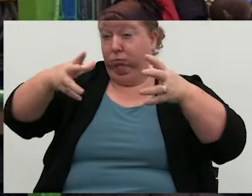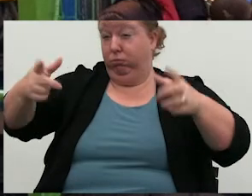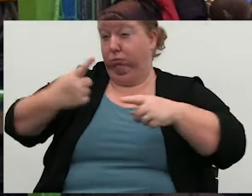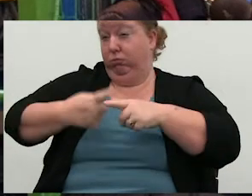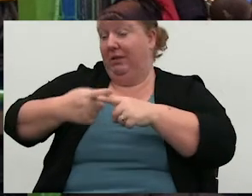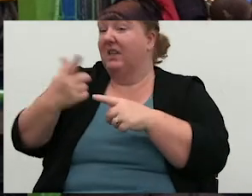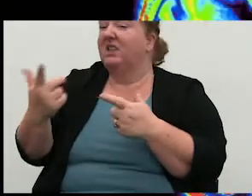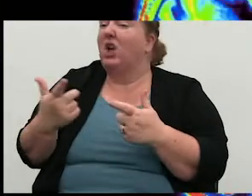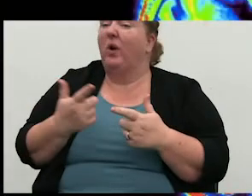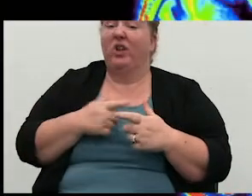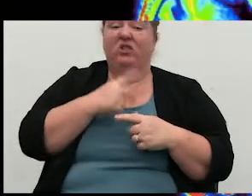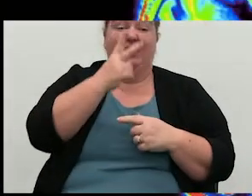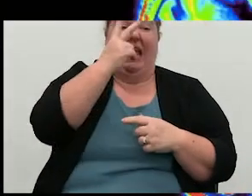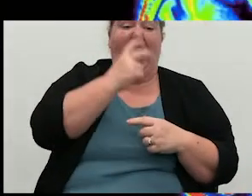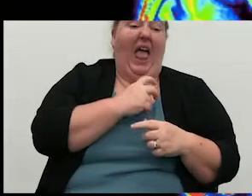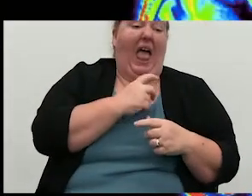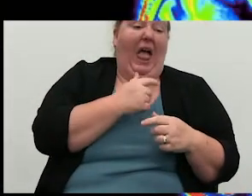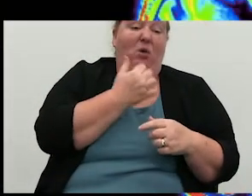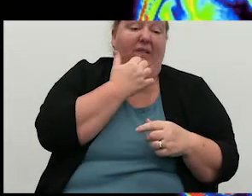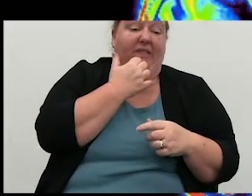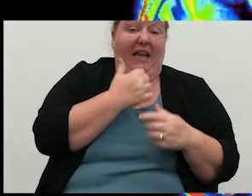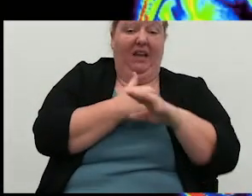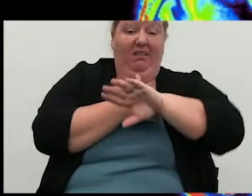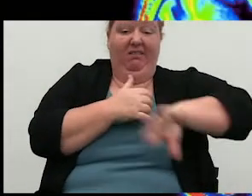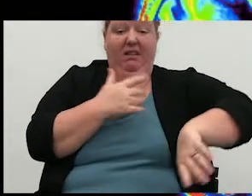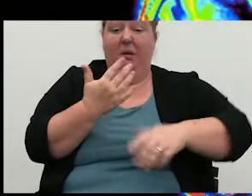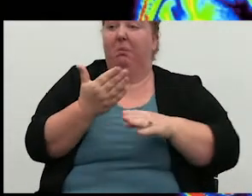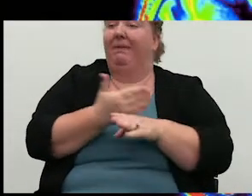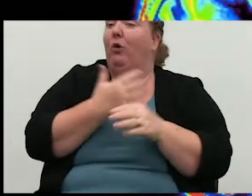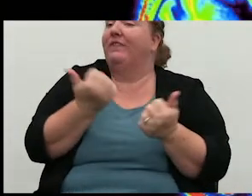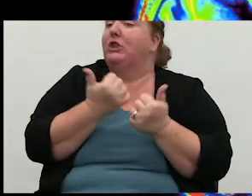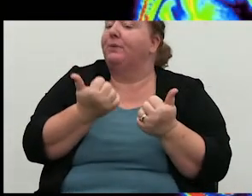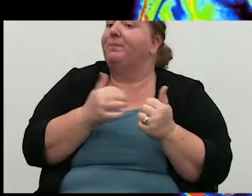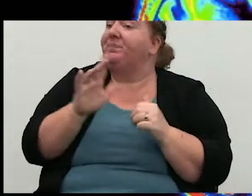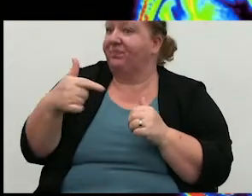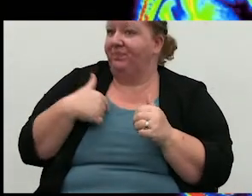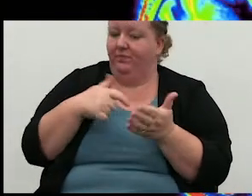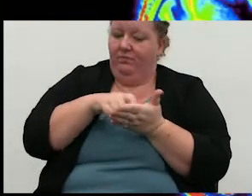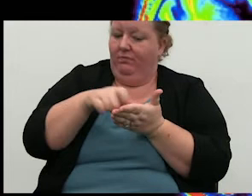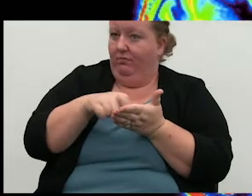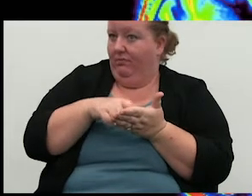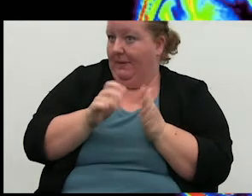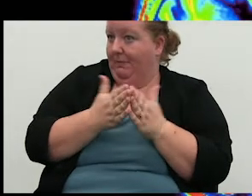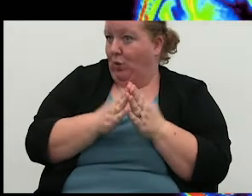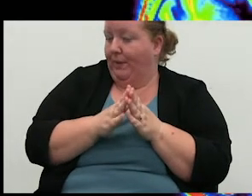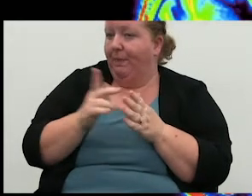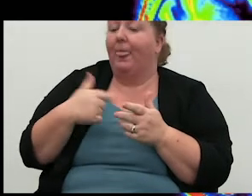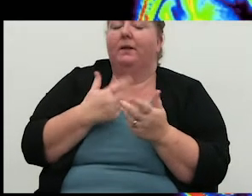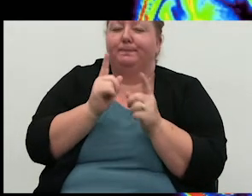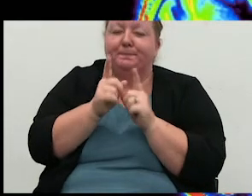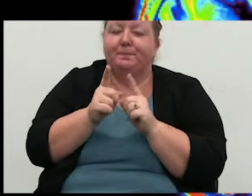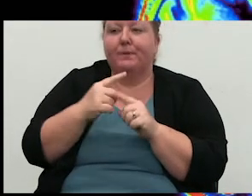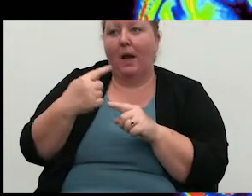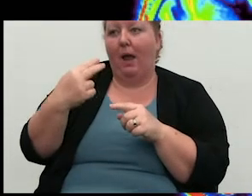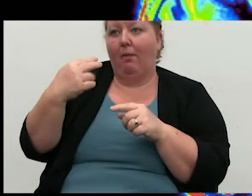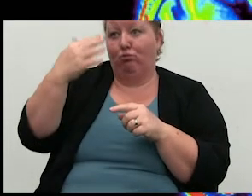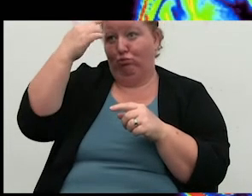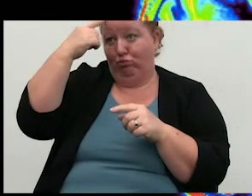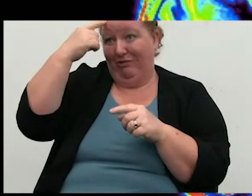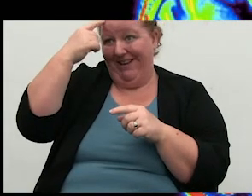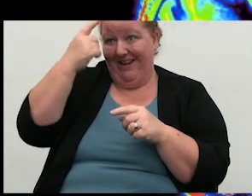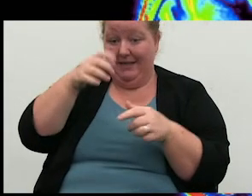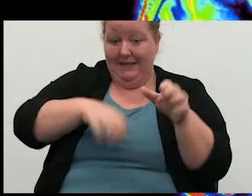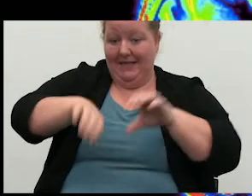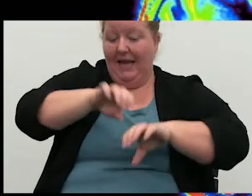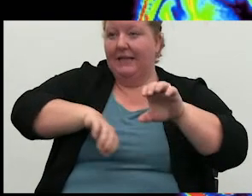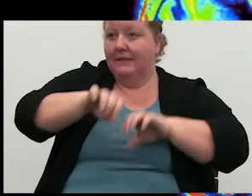out of date before I finish. For example, while I was writing the book, I interviewed a brain scientist in California called Professor